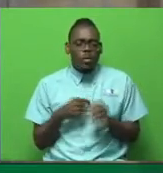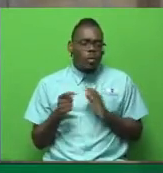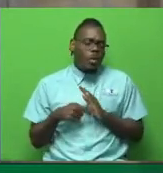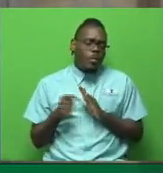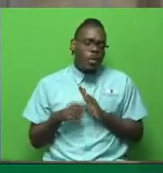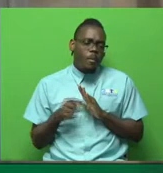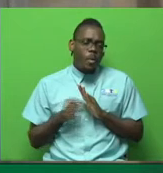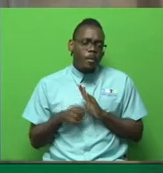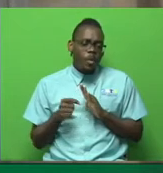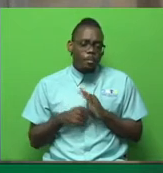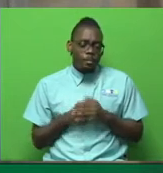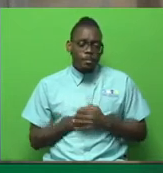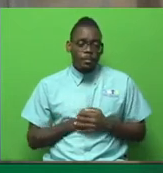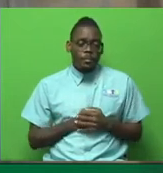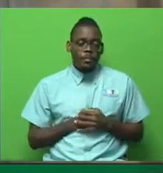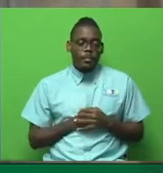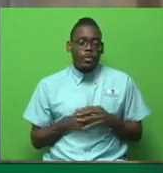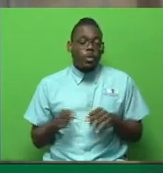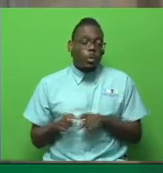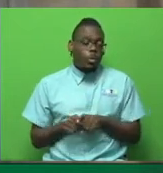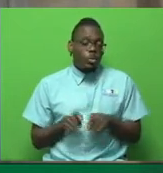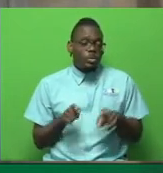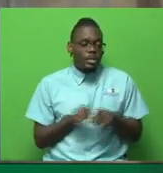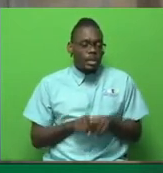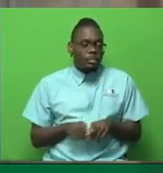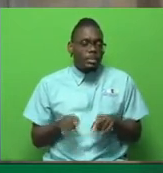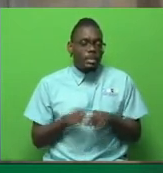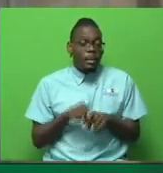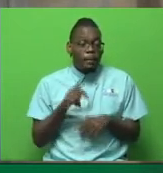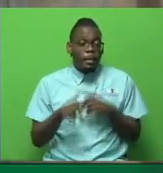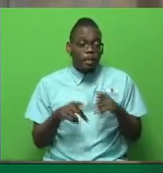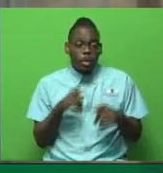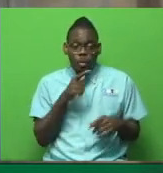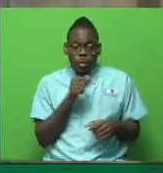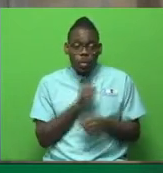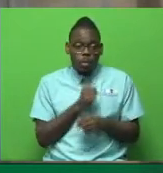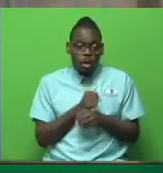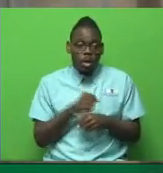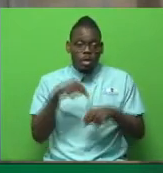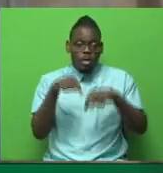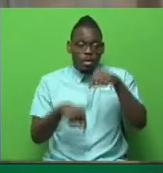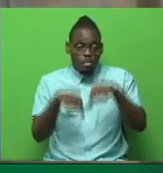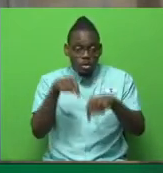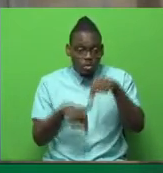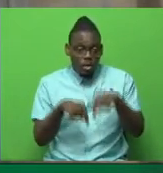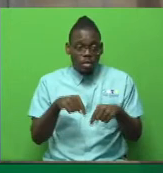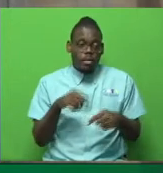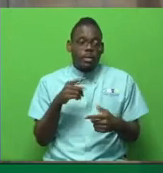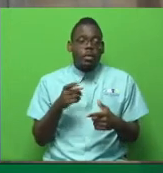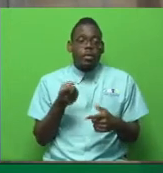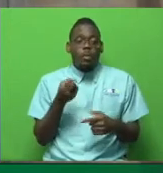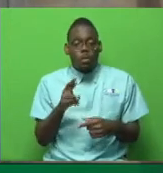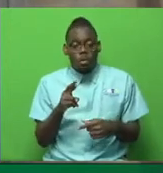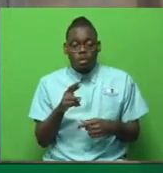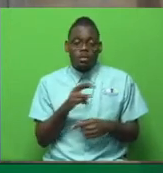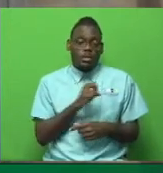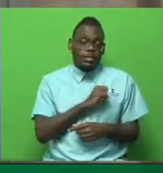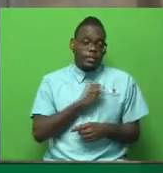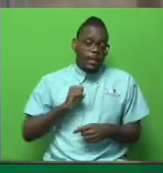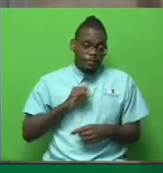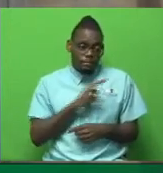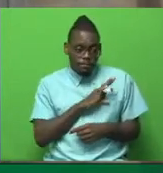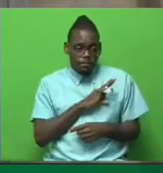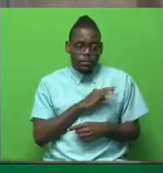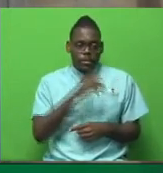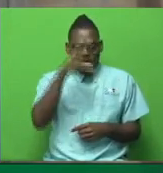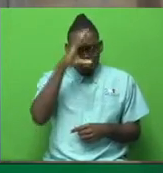kept our oil rigs pumping and those patrolling our nation's borders both on land and sea those who